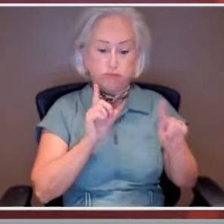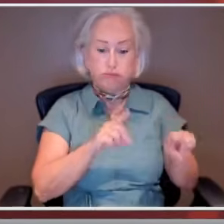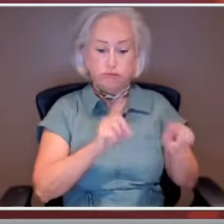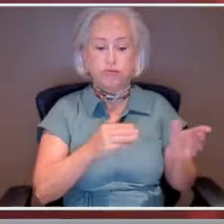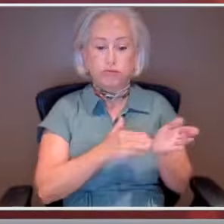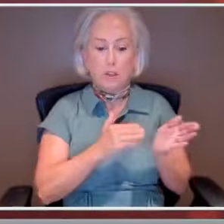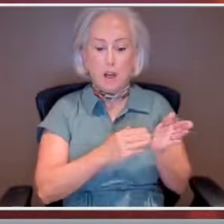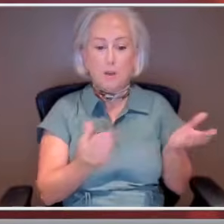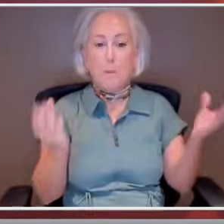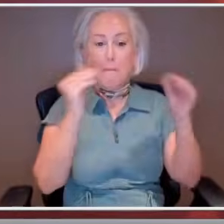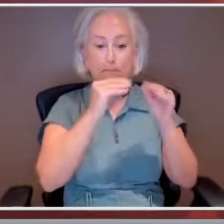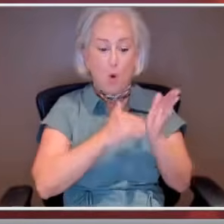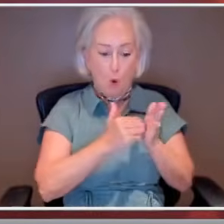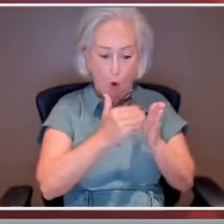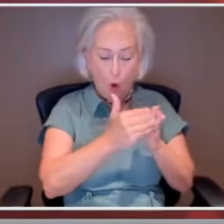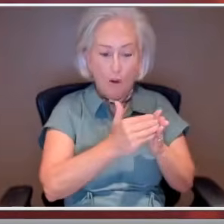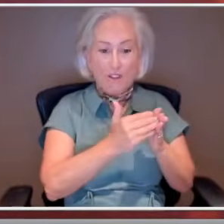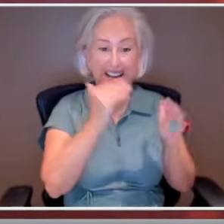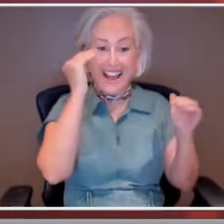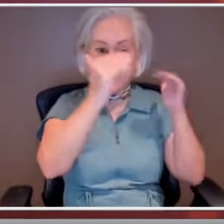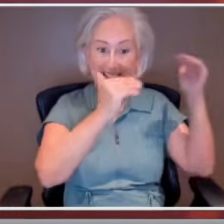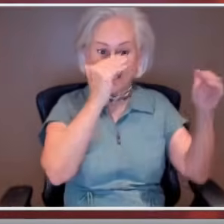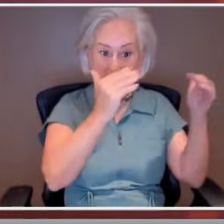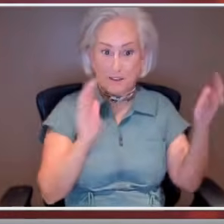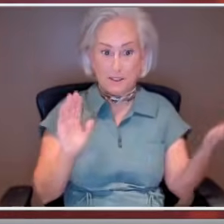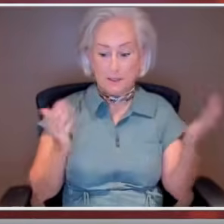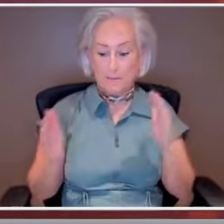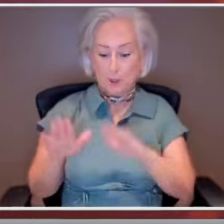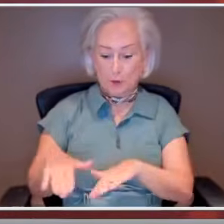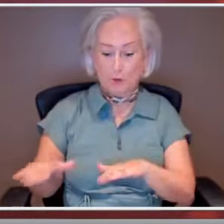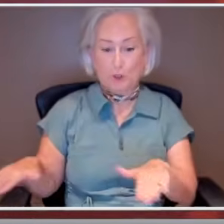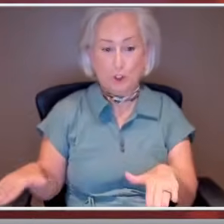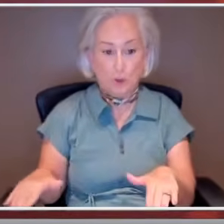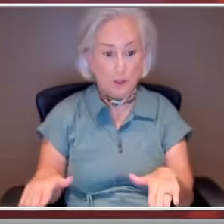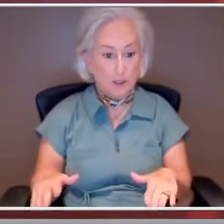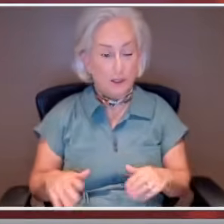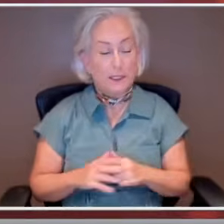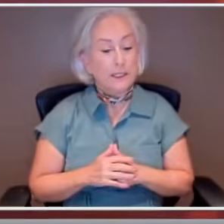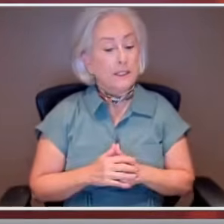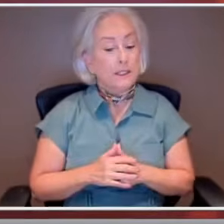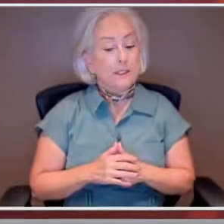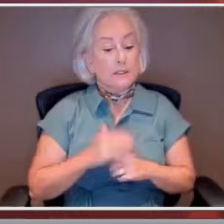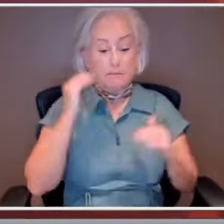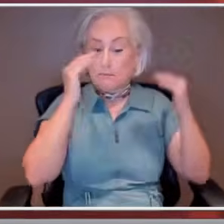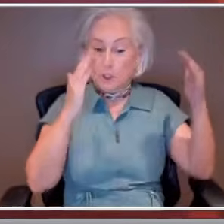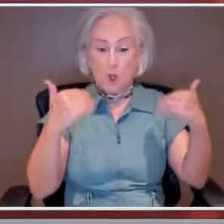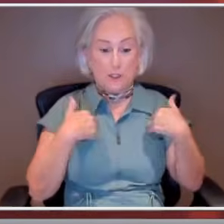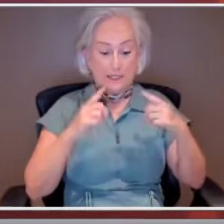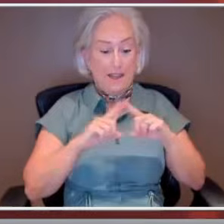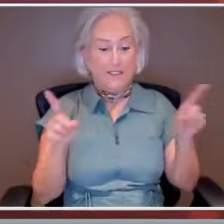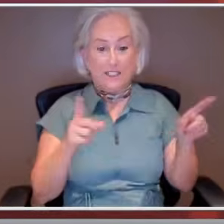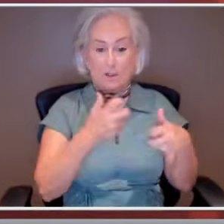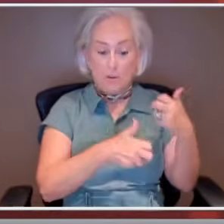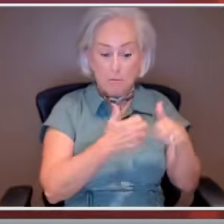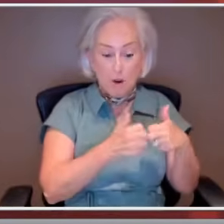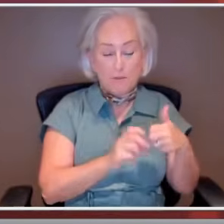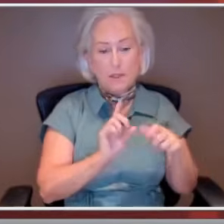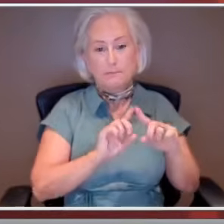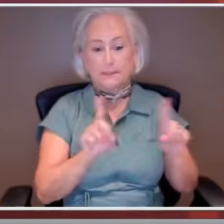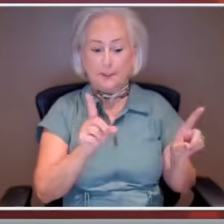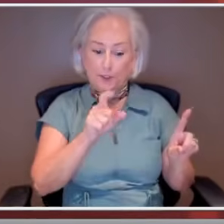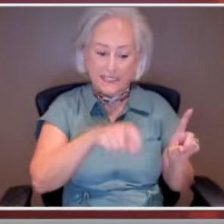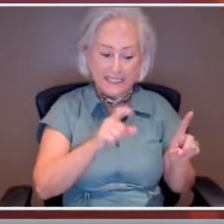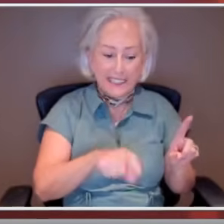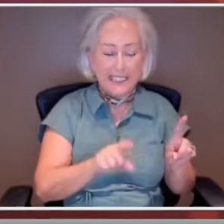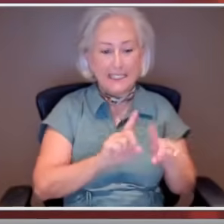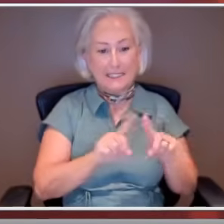in the United States as there are children. And adults have different issues, and they have different needs, and they have different medical